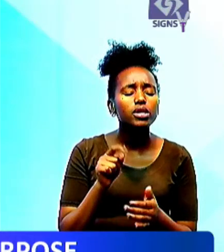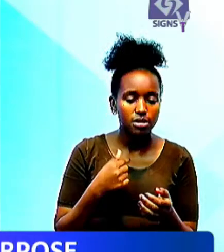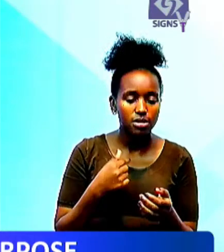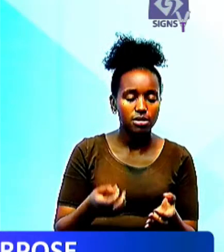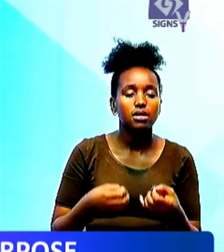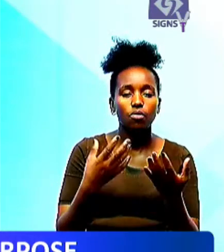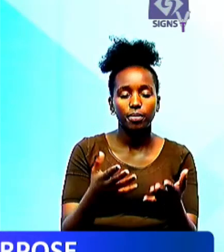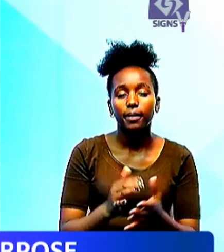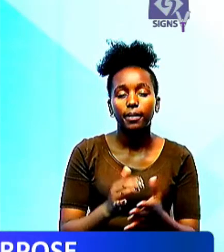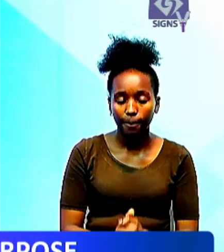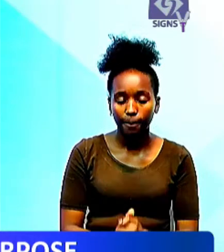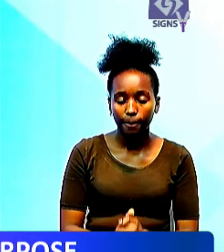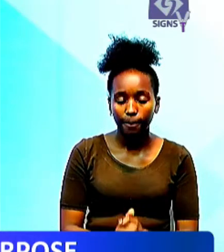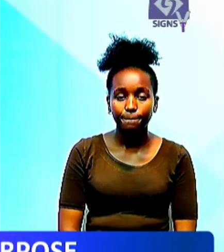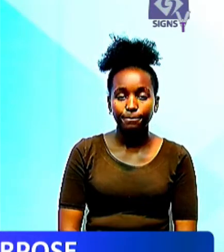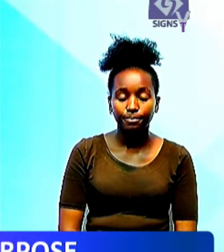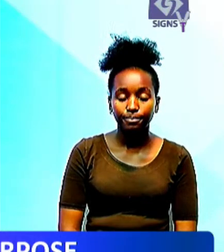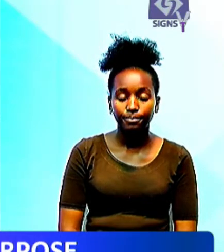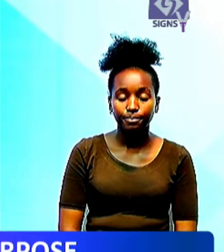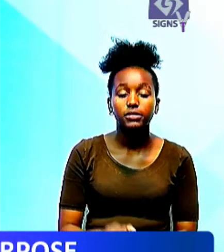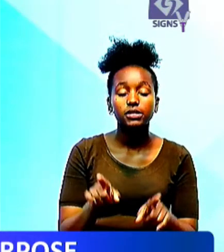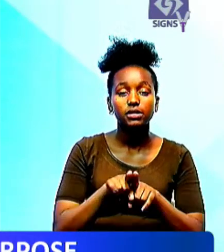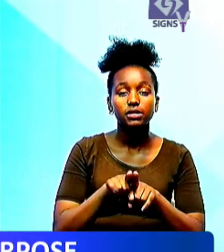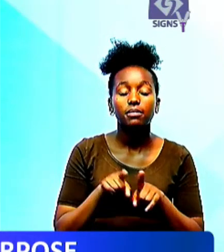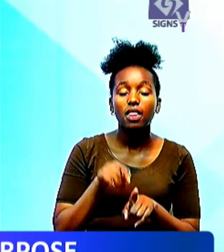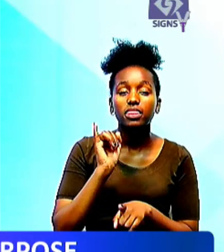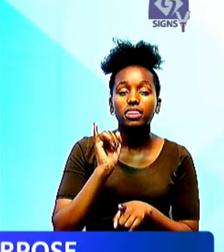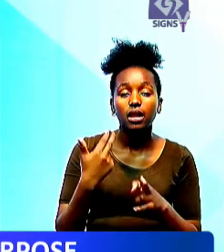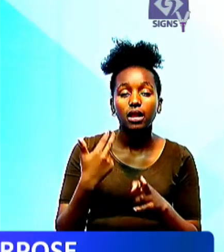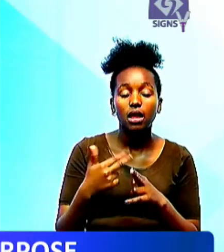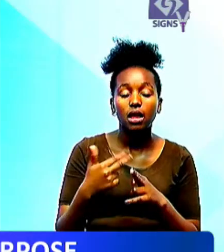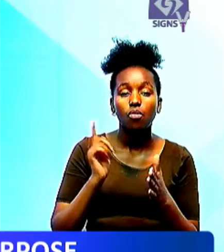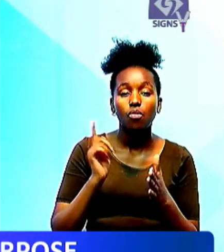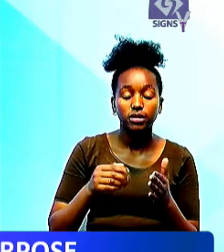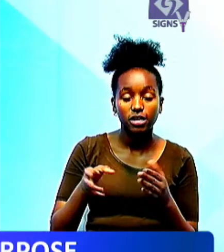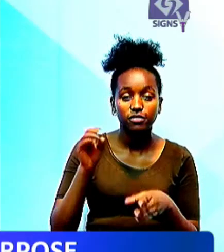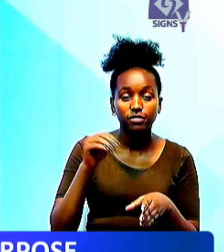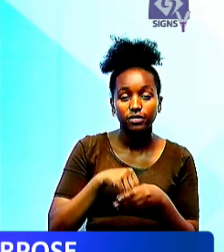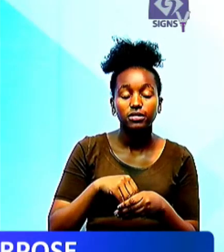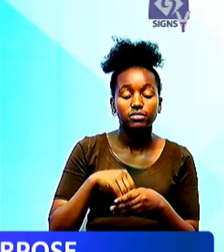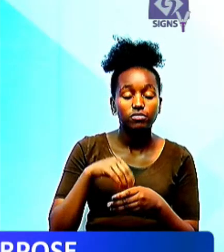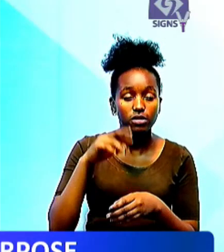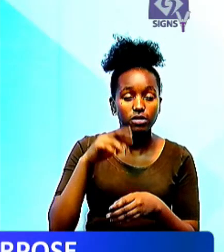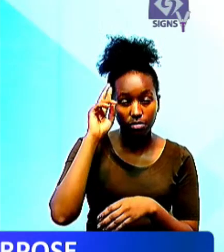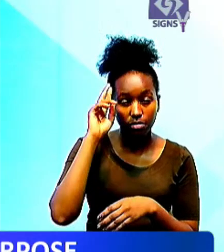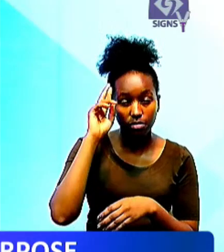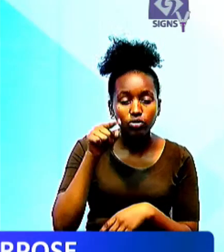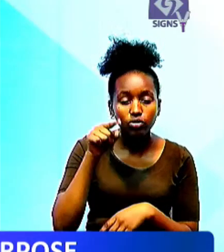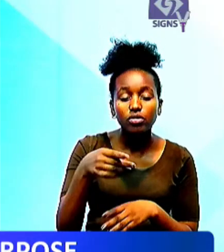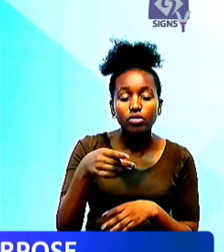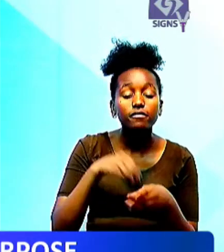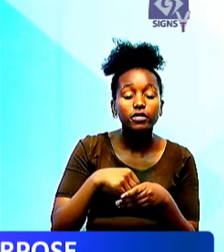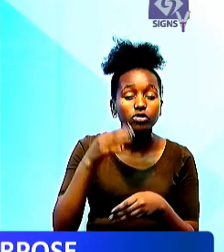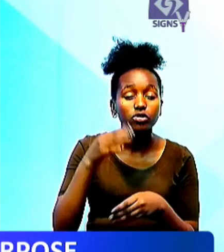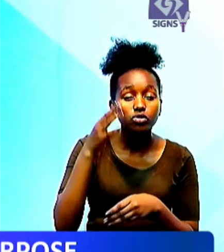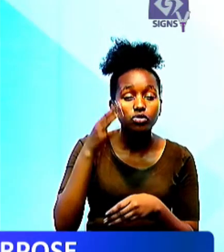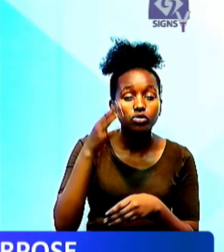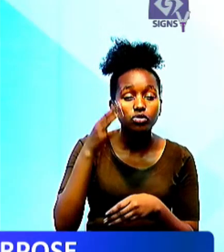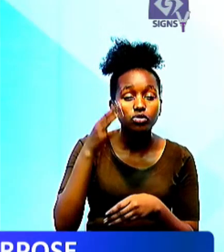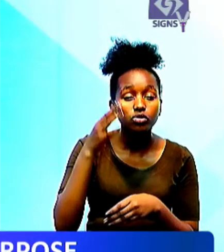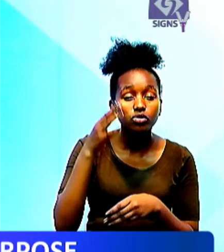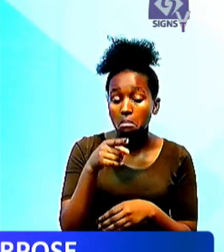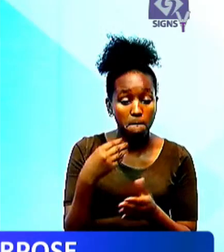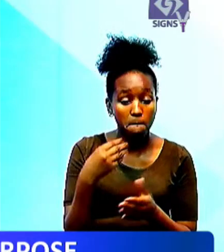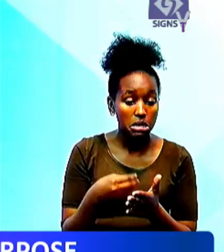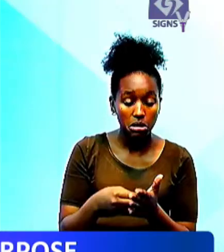have, but mostly we call it investing with purpose. Have a goal. Why are you investing? Are you just setting aside money